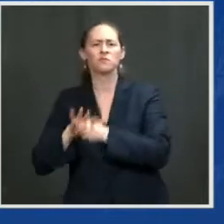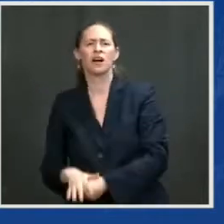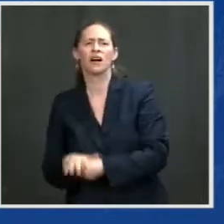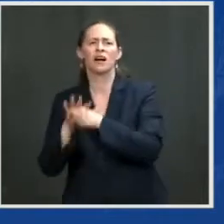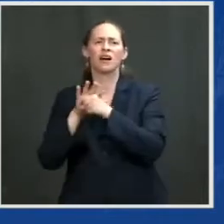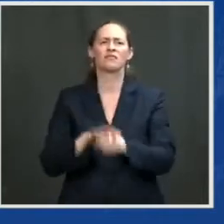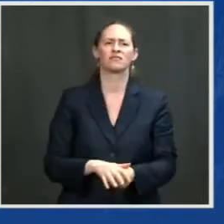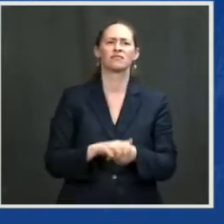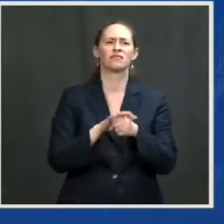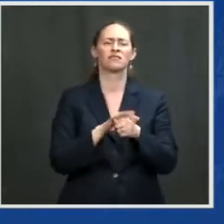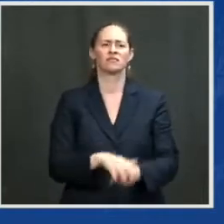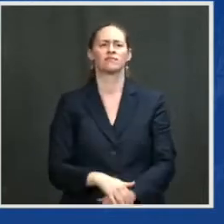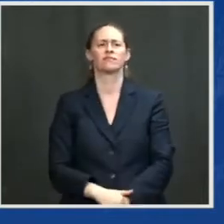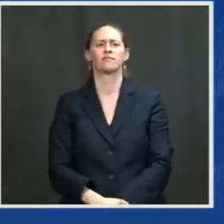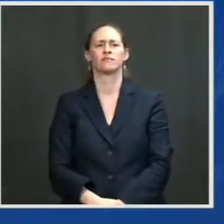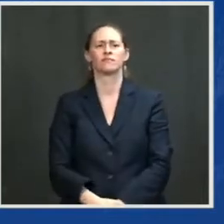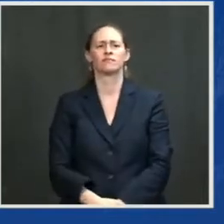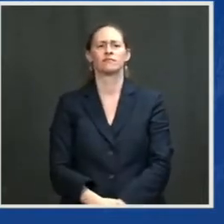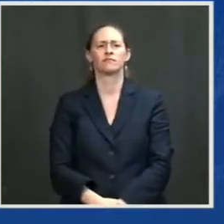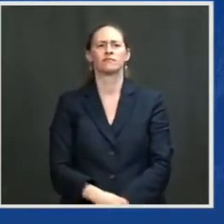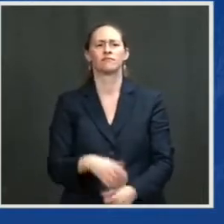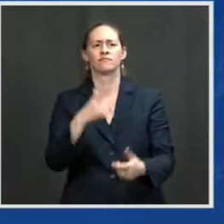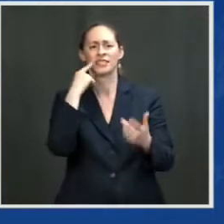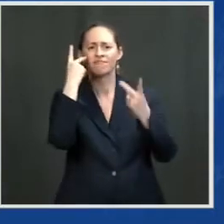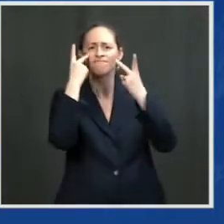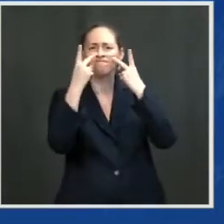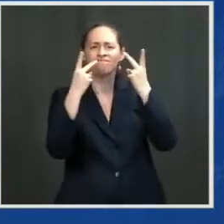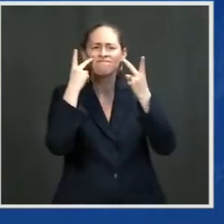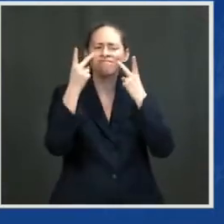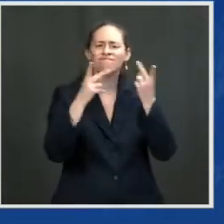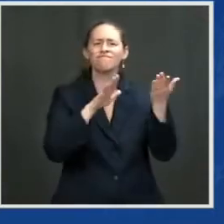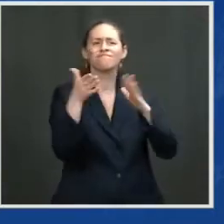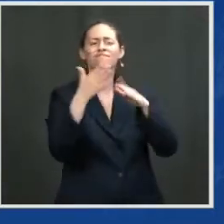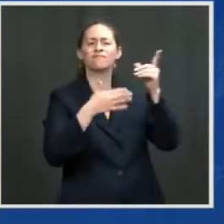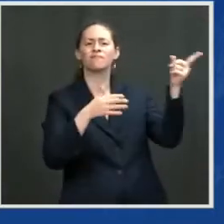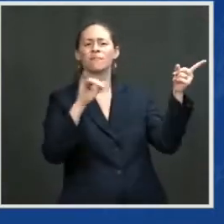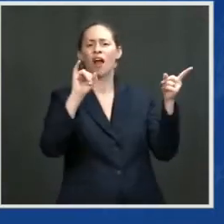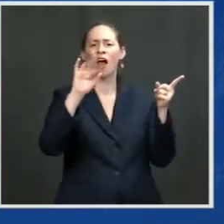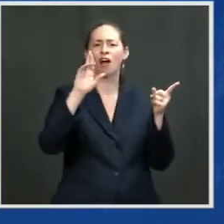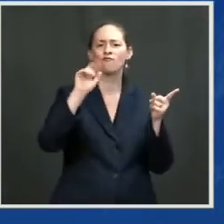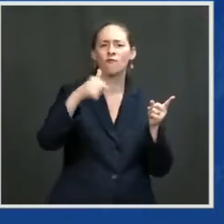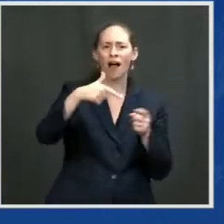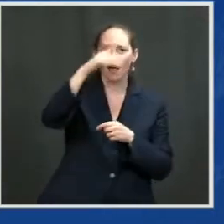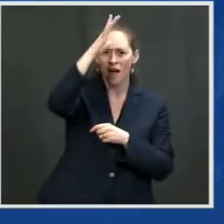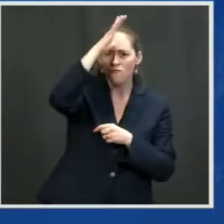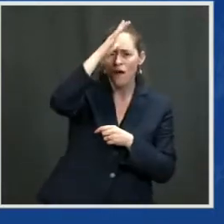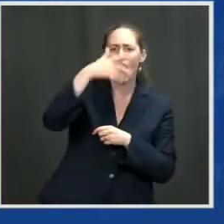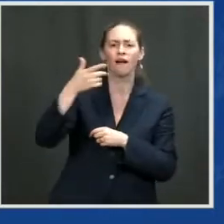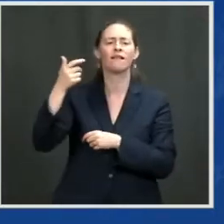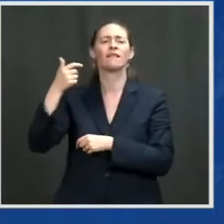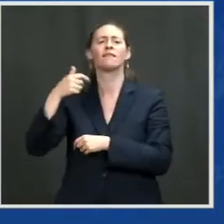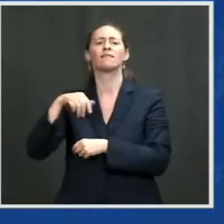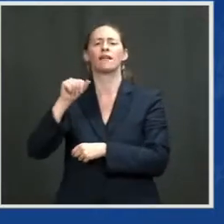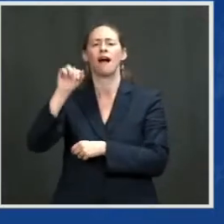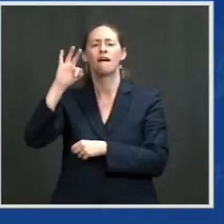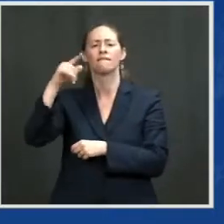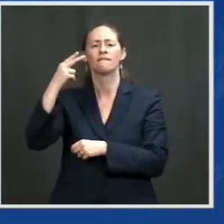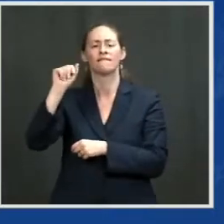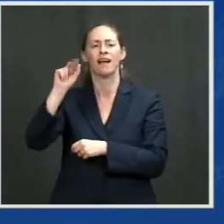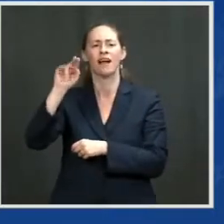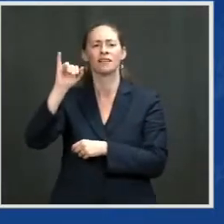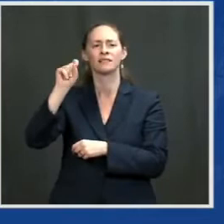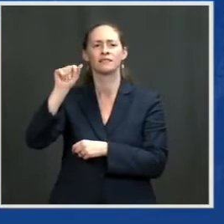and Afghanistan? Not generally over 6,000. 6,000 as of this morning, 927. Because every